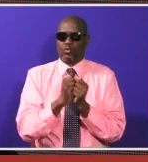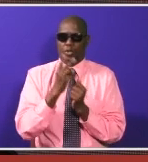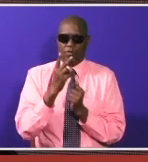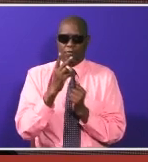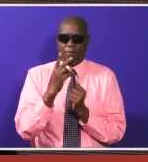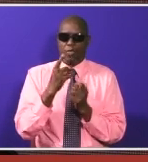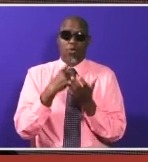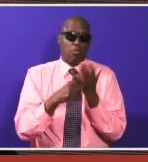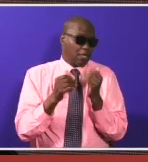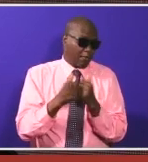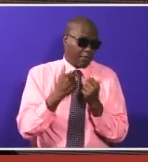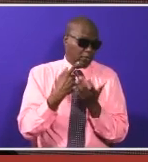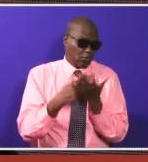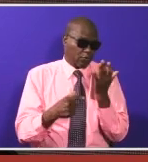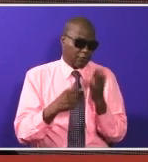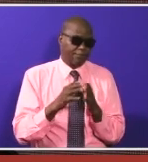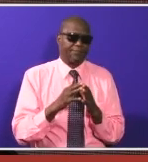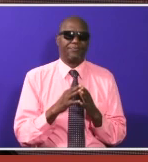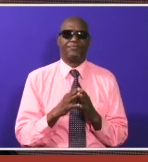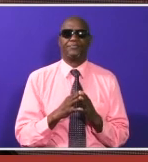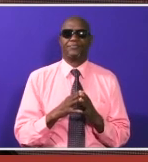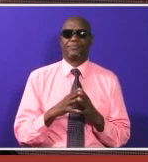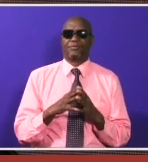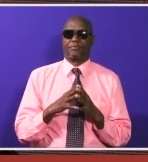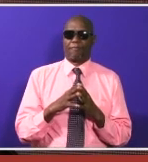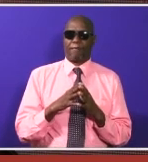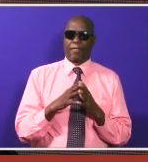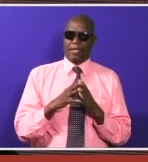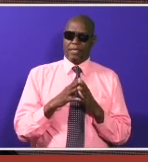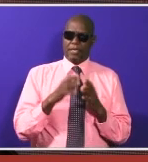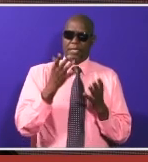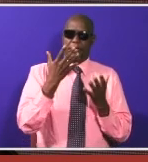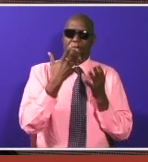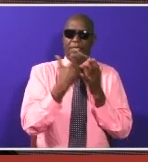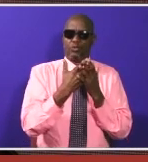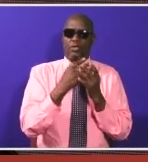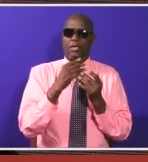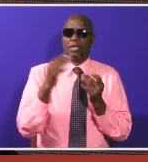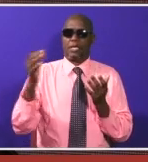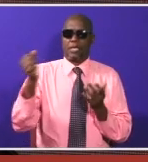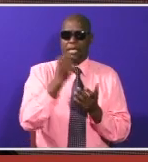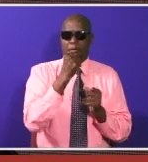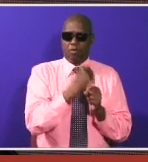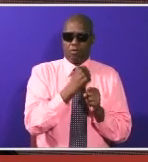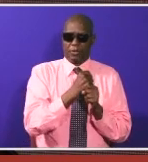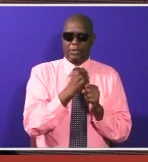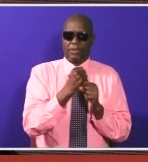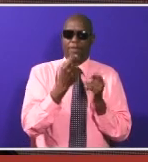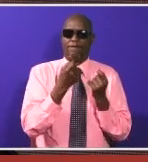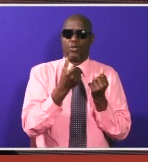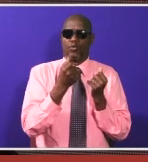happened is, first of all, because of the freeze on employment, there are very few institutions that